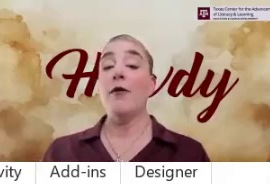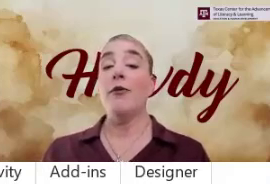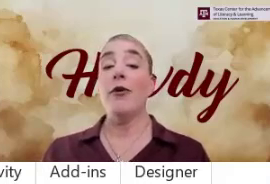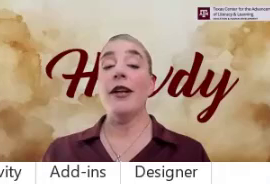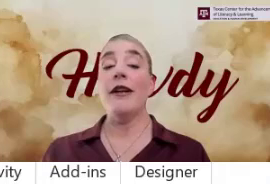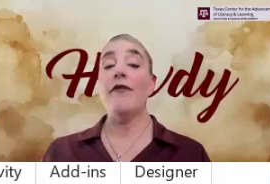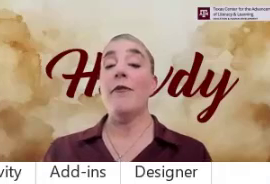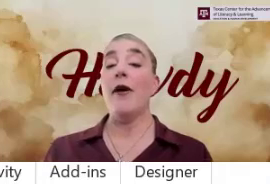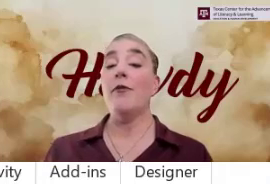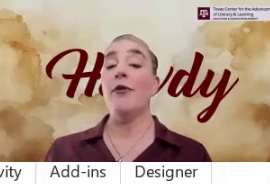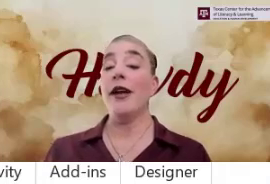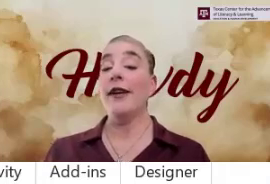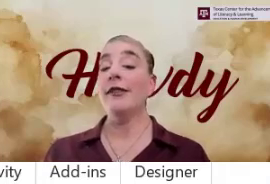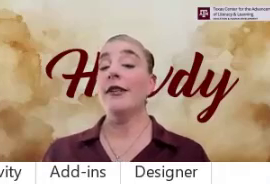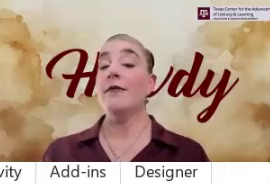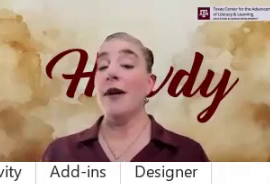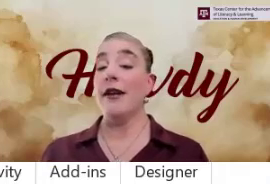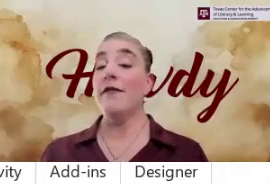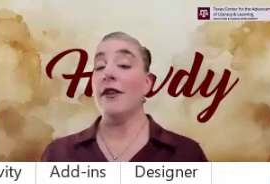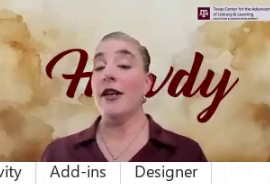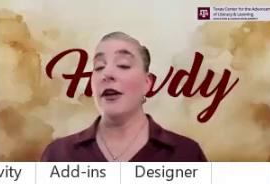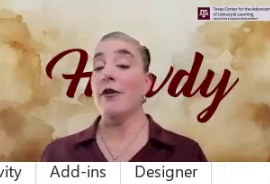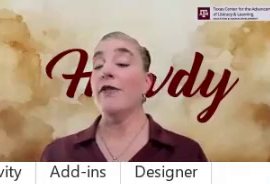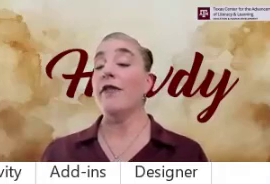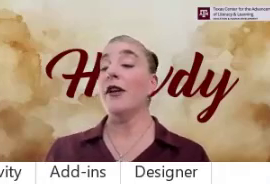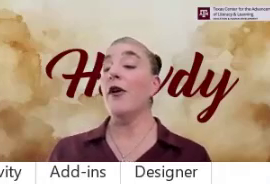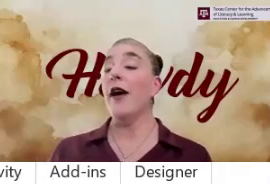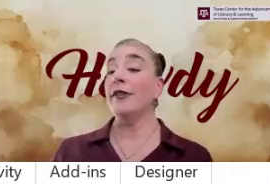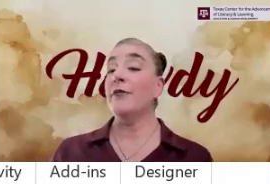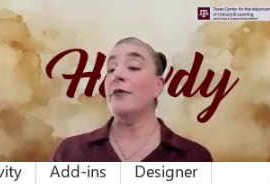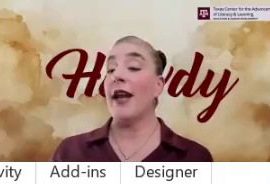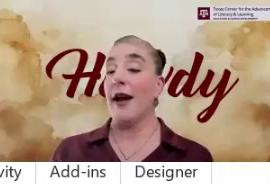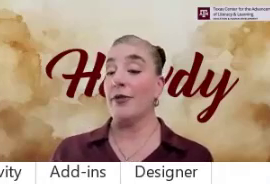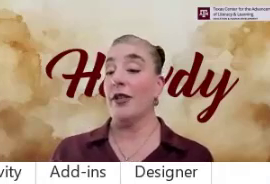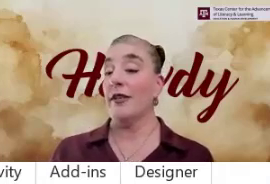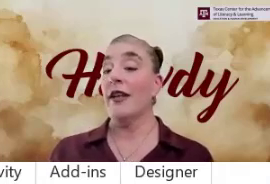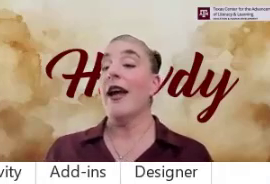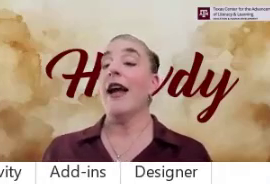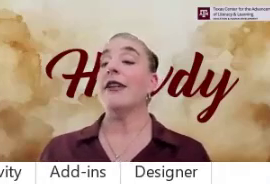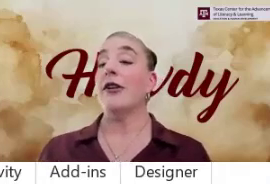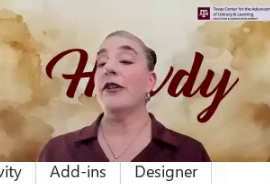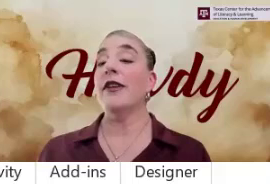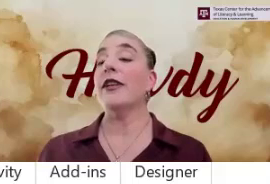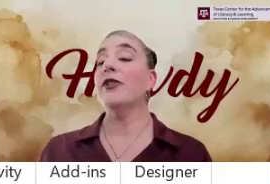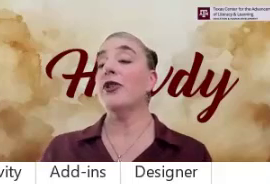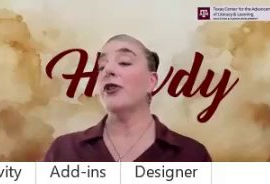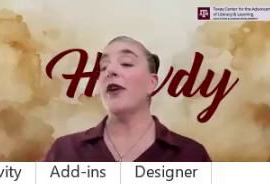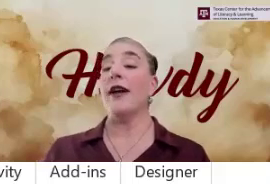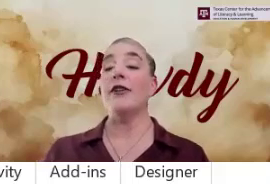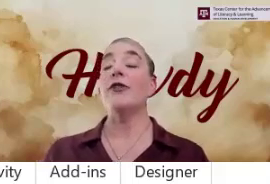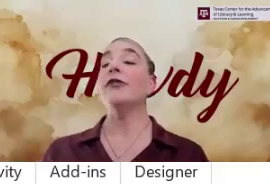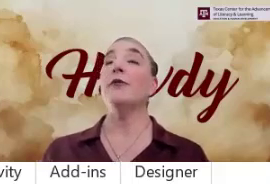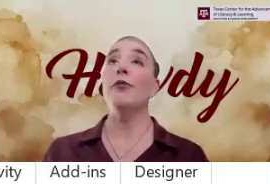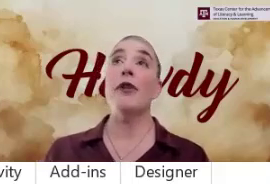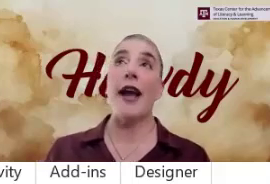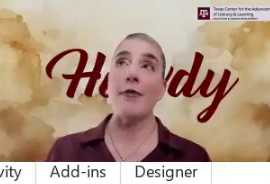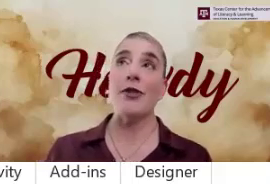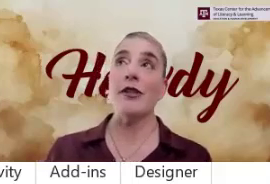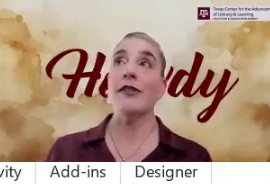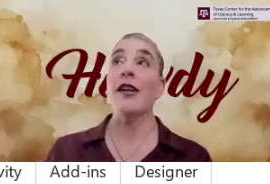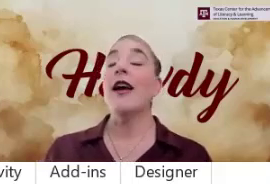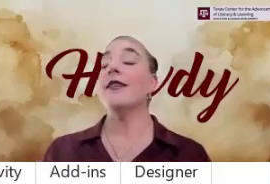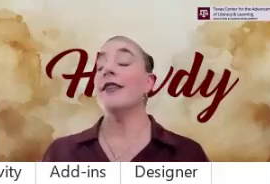If a PowerPoint has an embedded video, the video has to be captioned. And Gareth, I can show you how to do